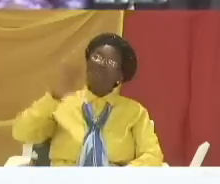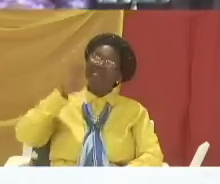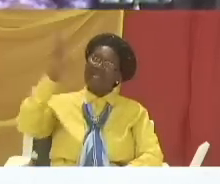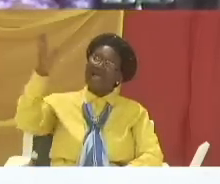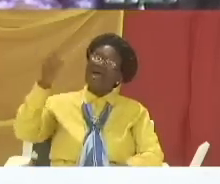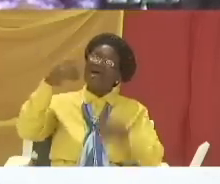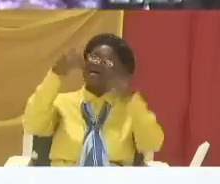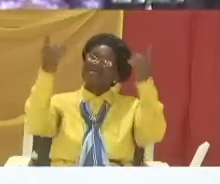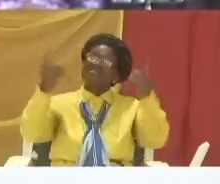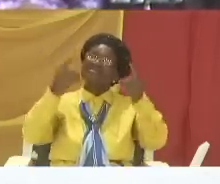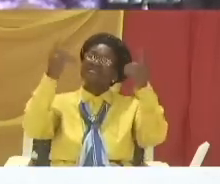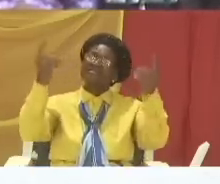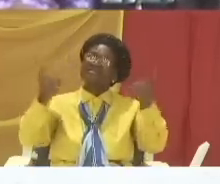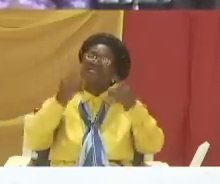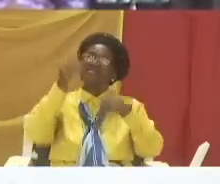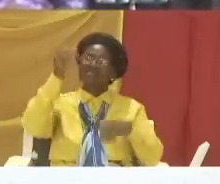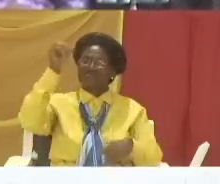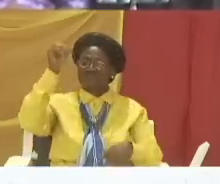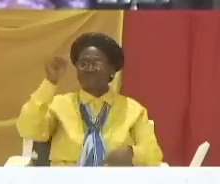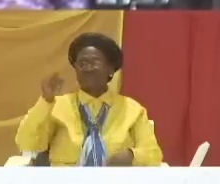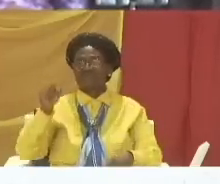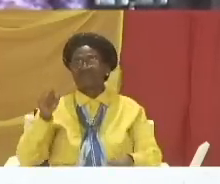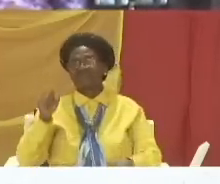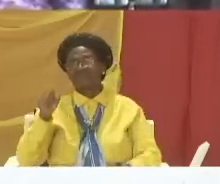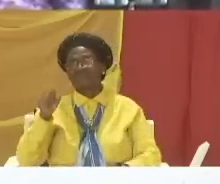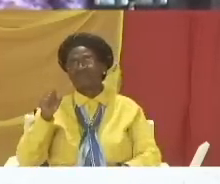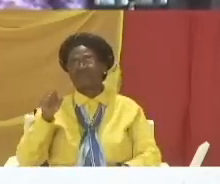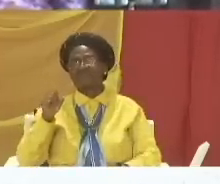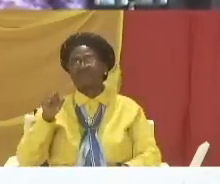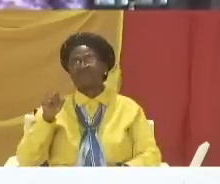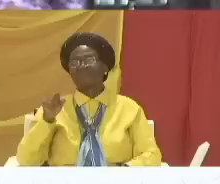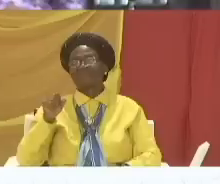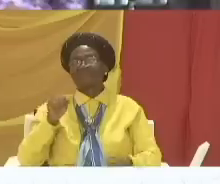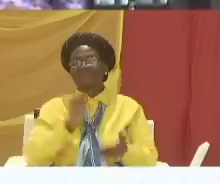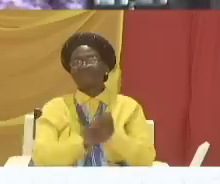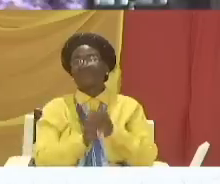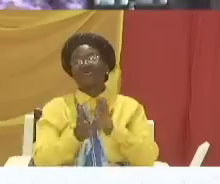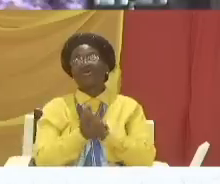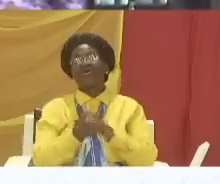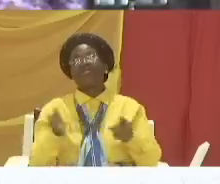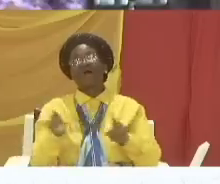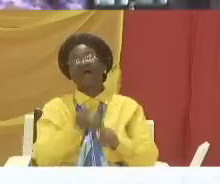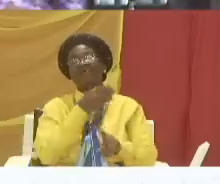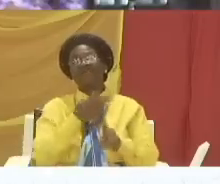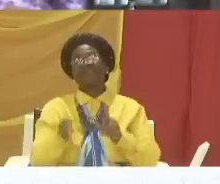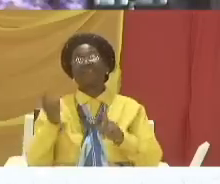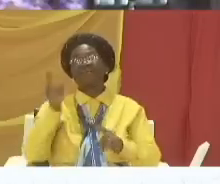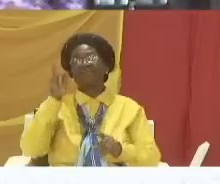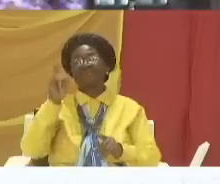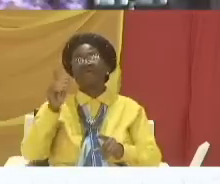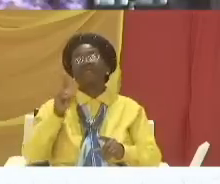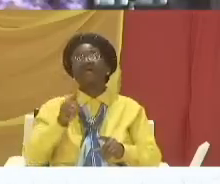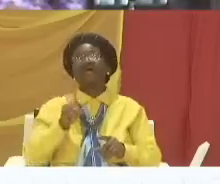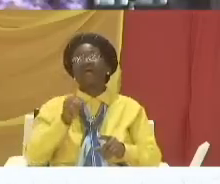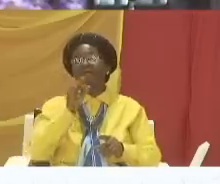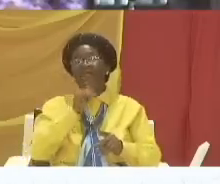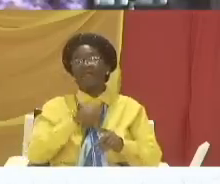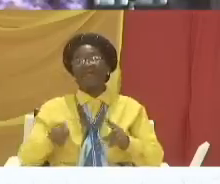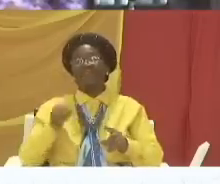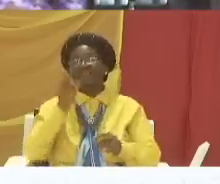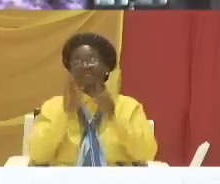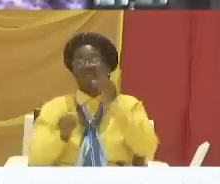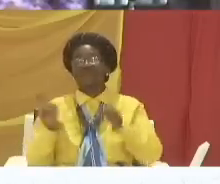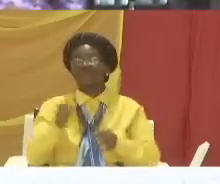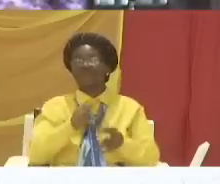transgression and their iniquities, became afflicted. But if you read it down,